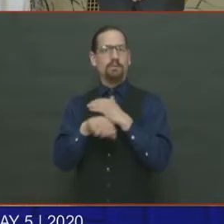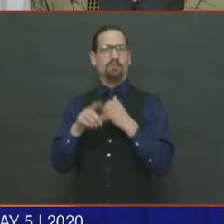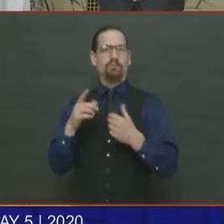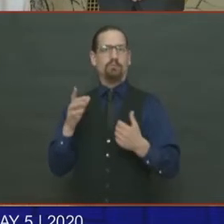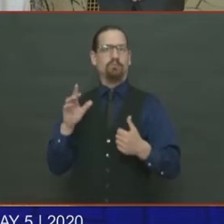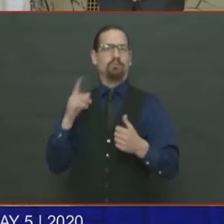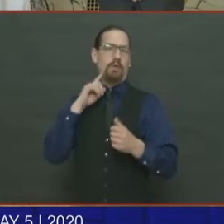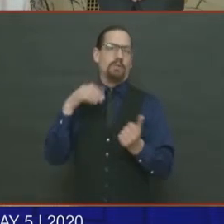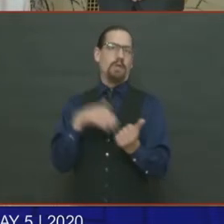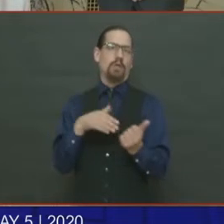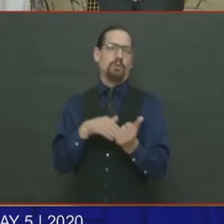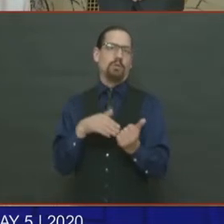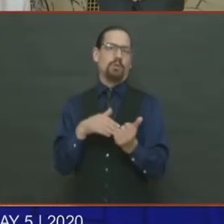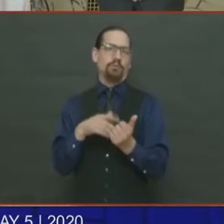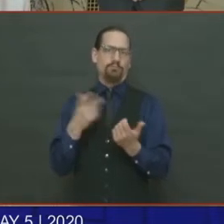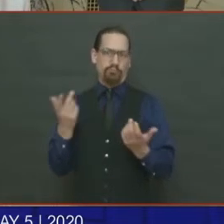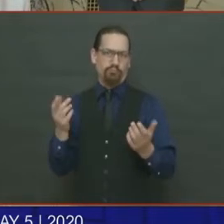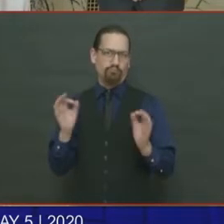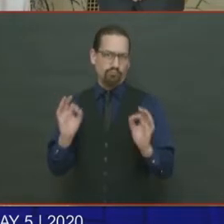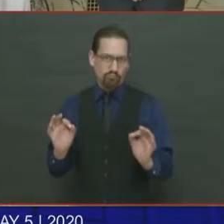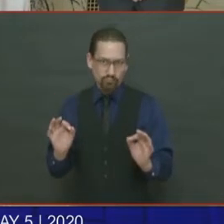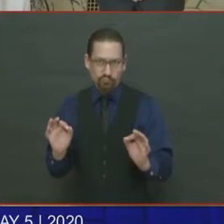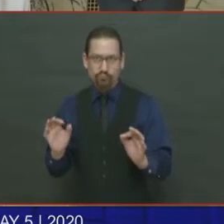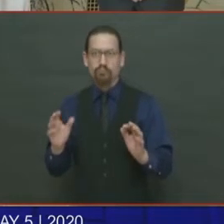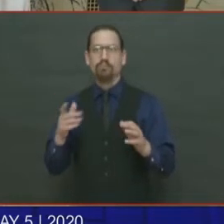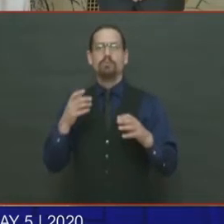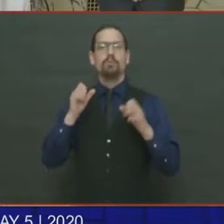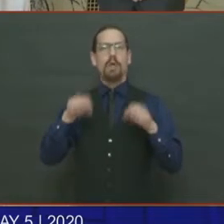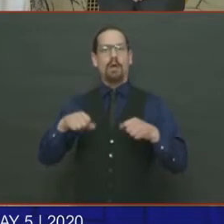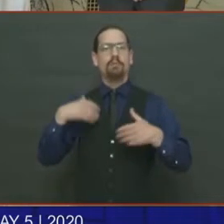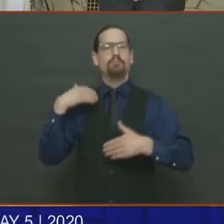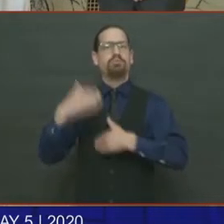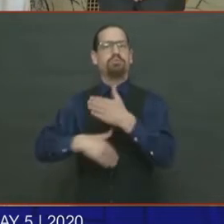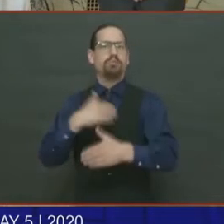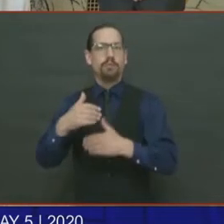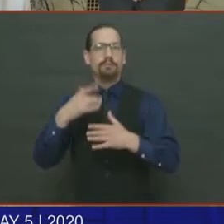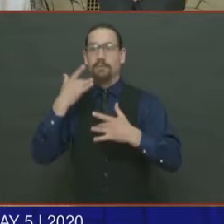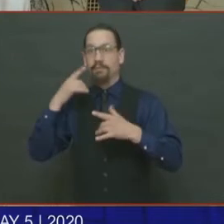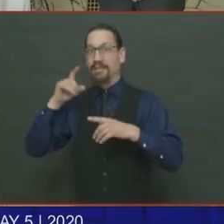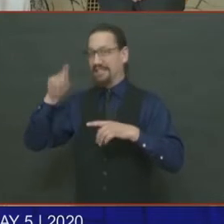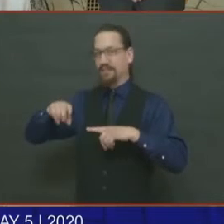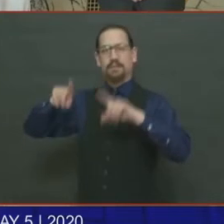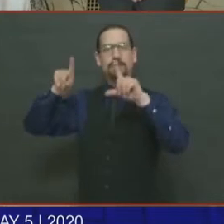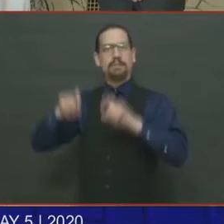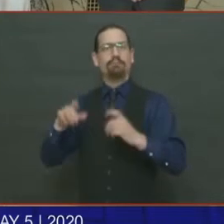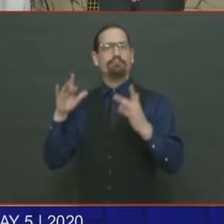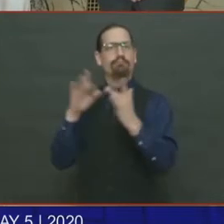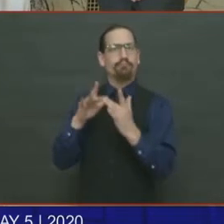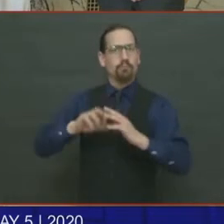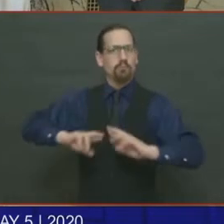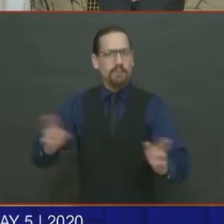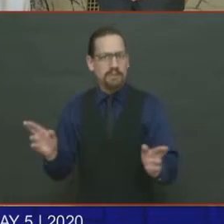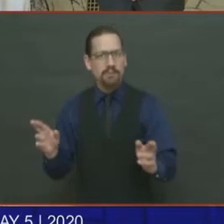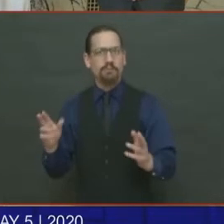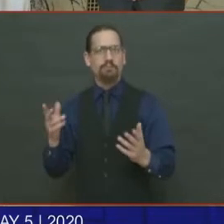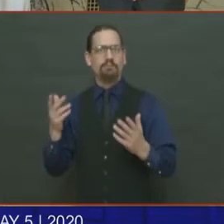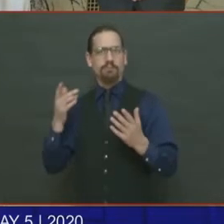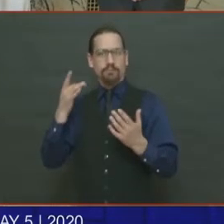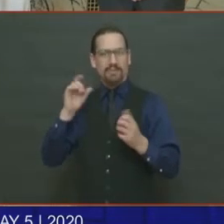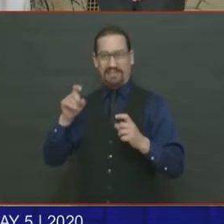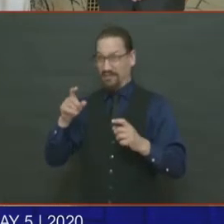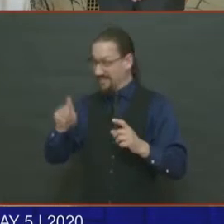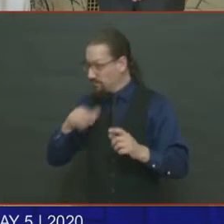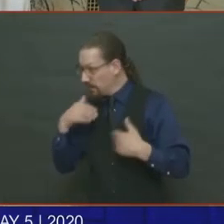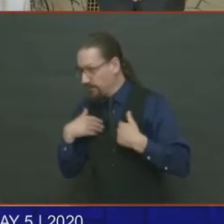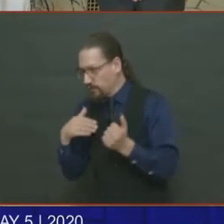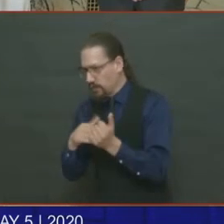providers can get tested and then hopefully get connected with a primary care provider as well. So we